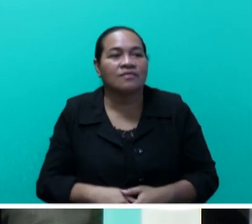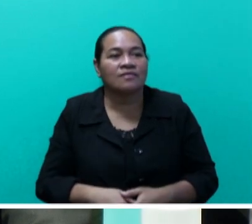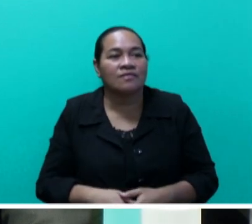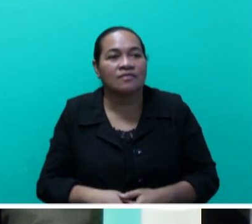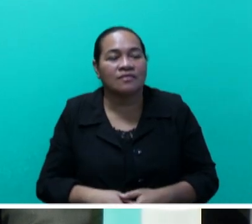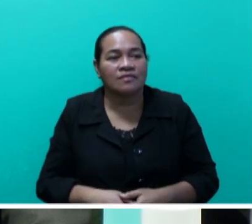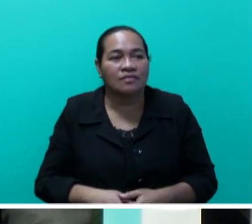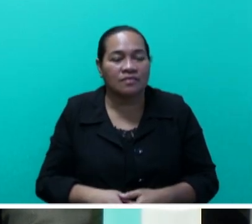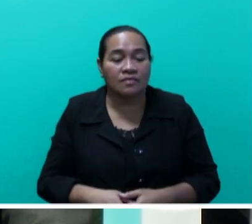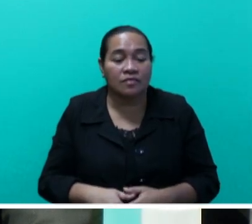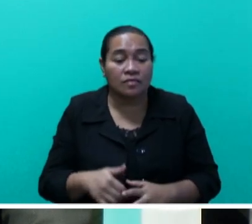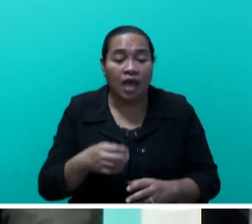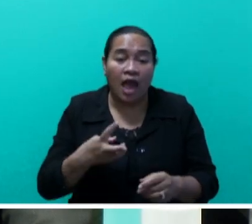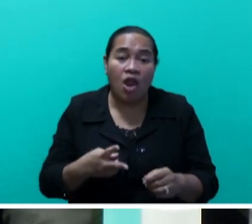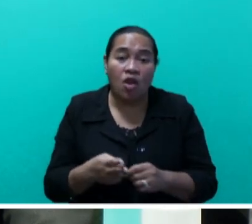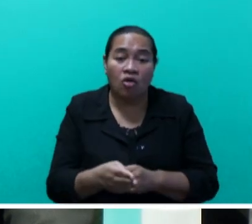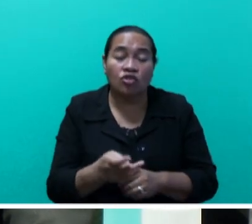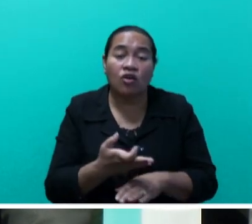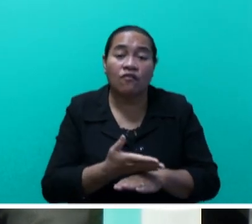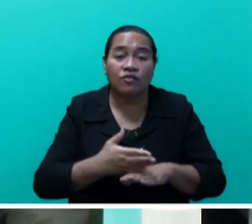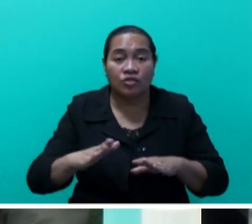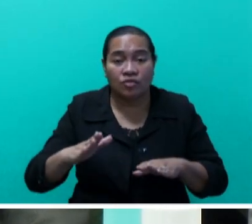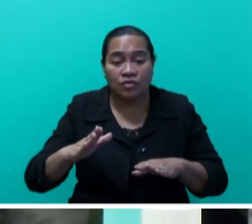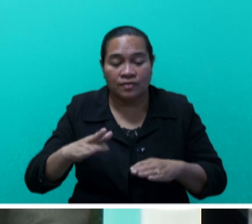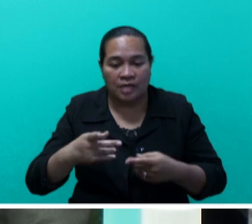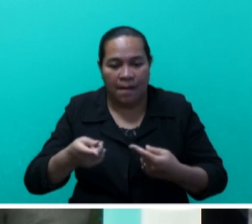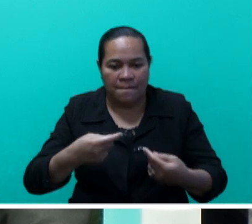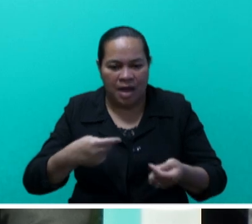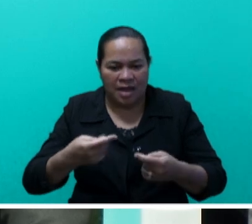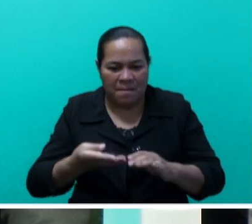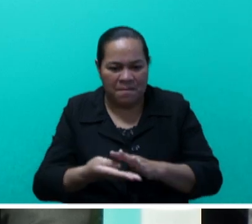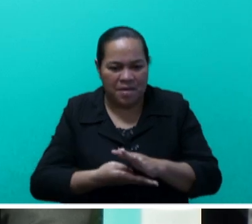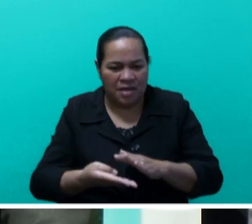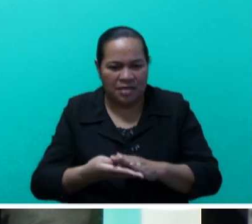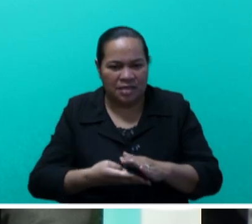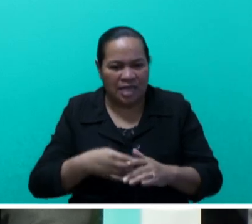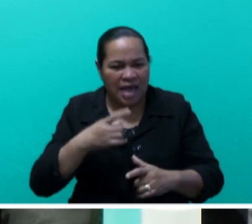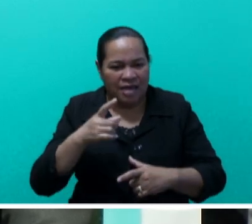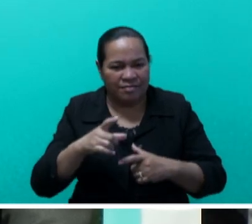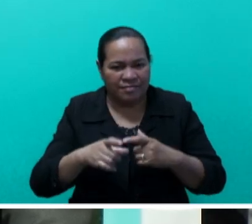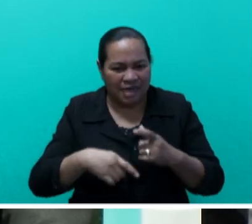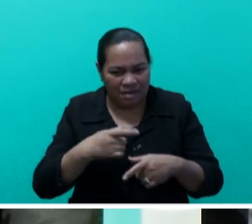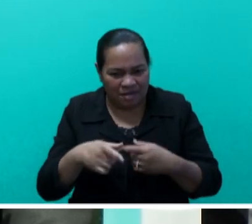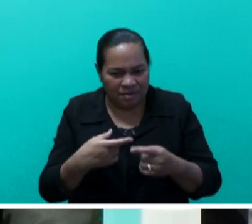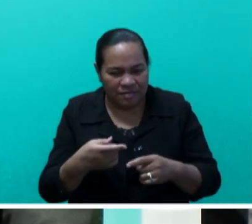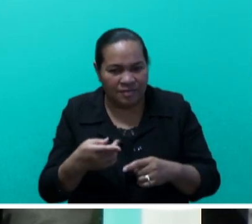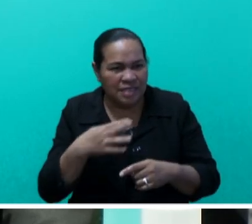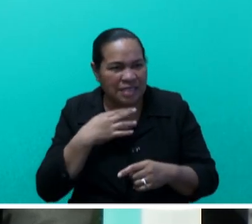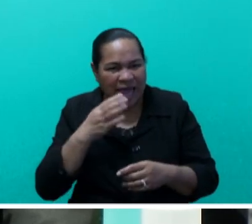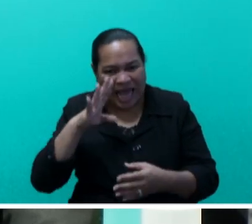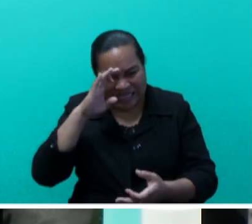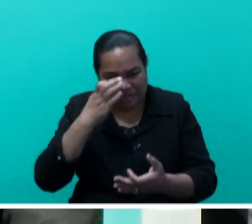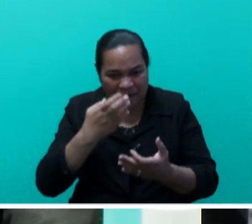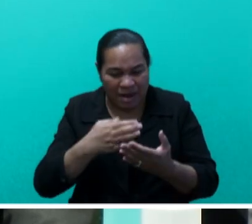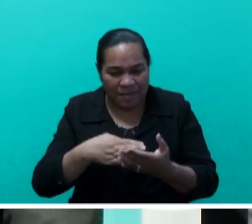And also the launch of the new market-based climate risk parametric microinsurance project,